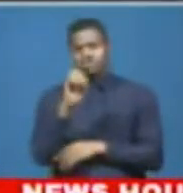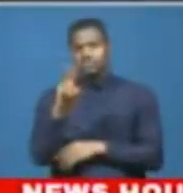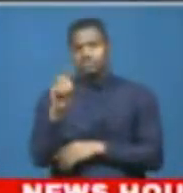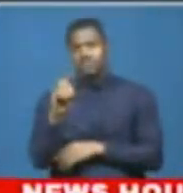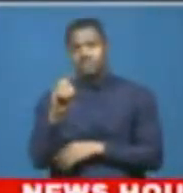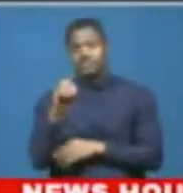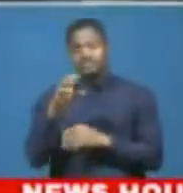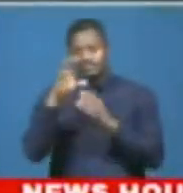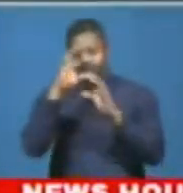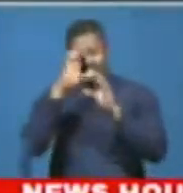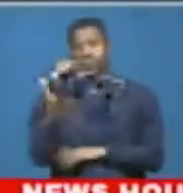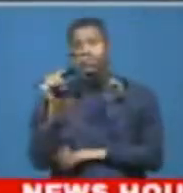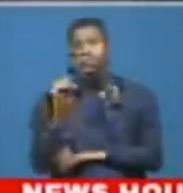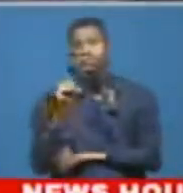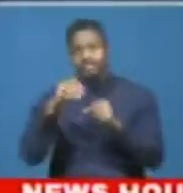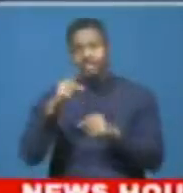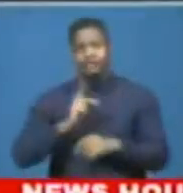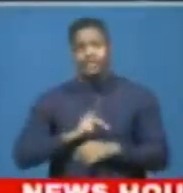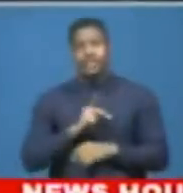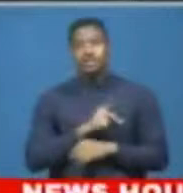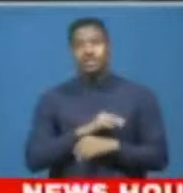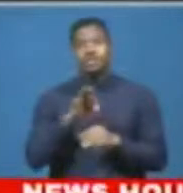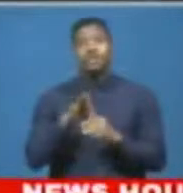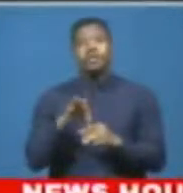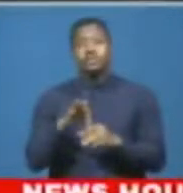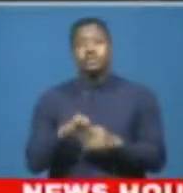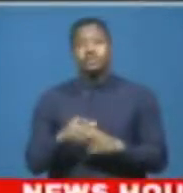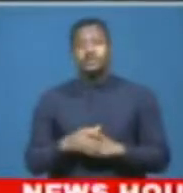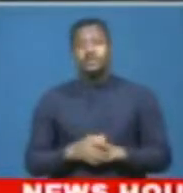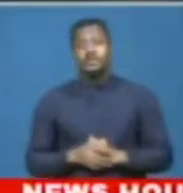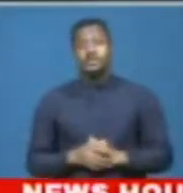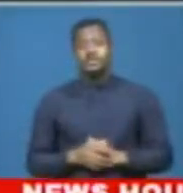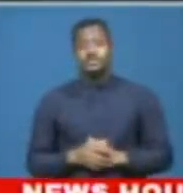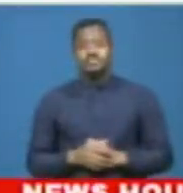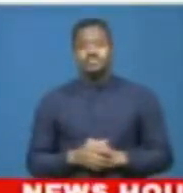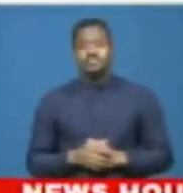presidential and parliamentary elections.